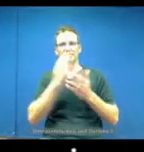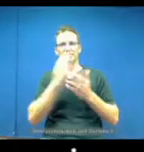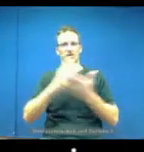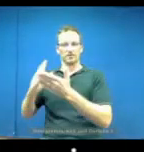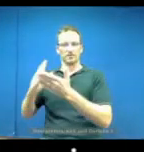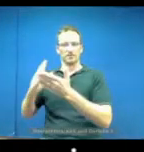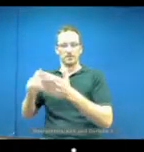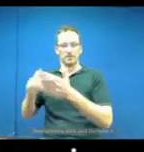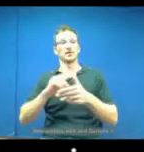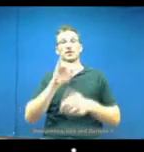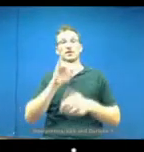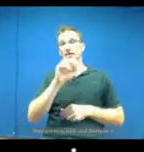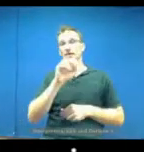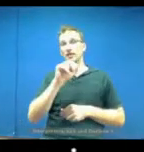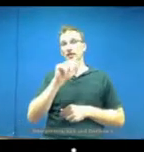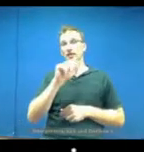relief,